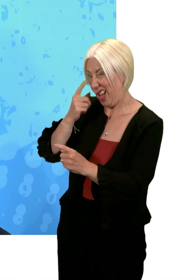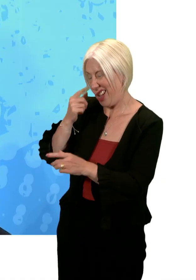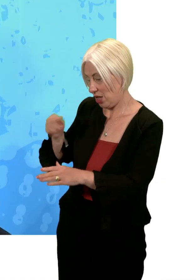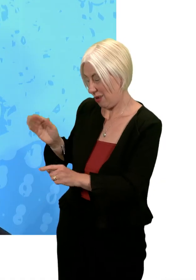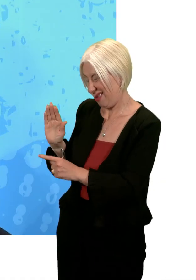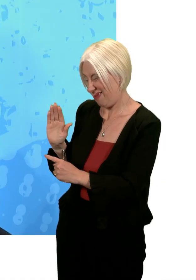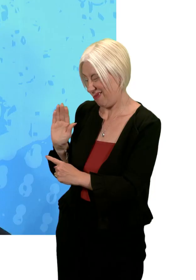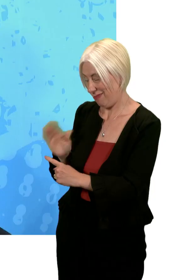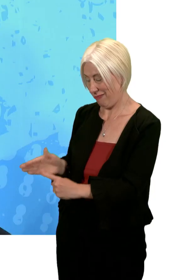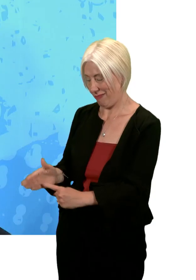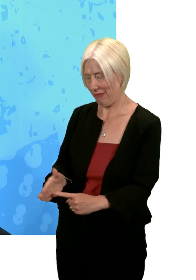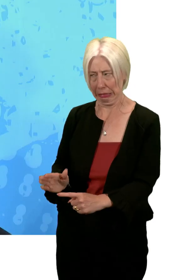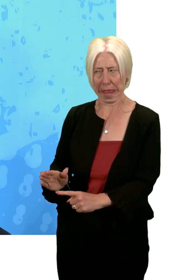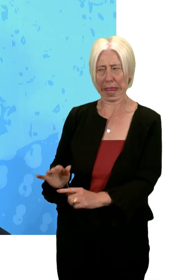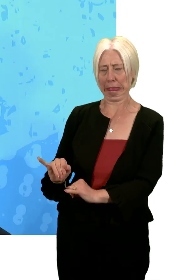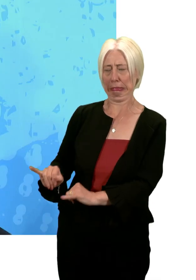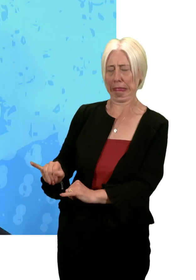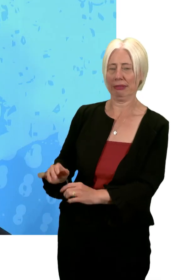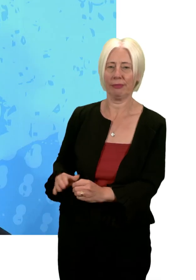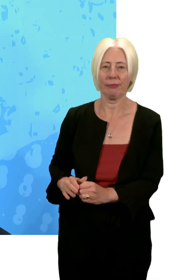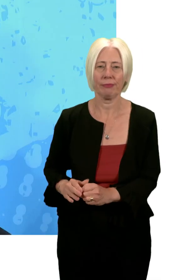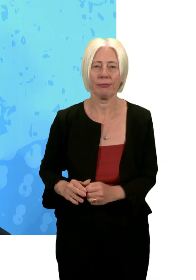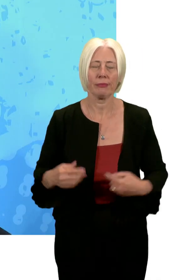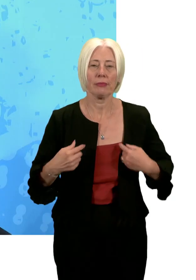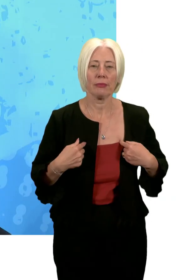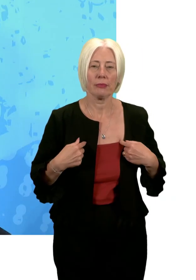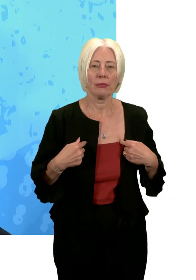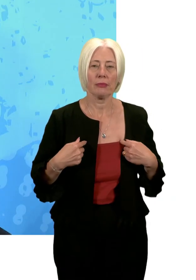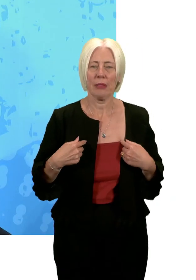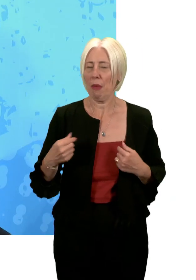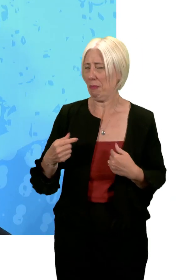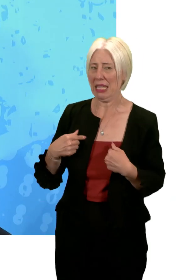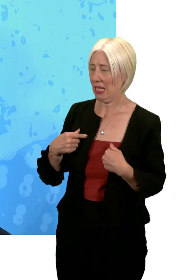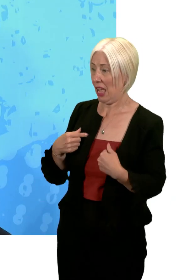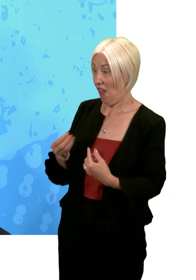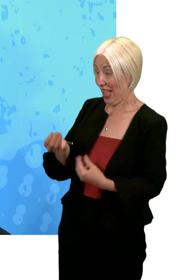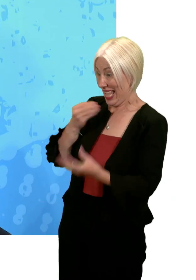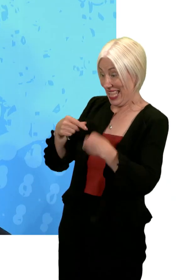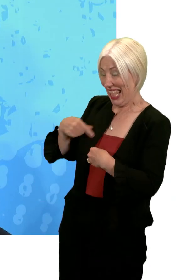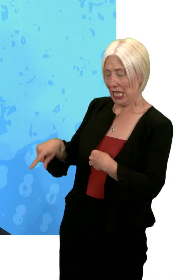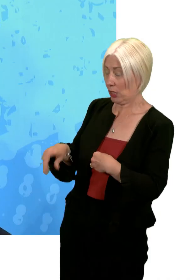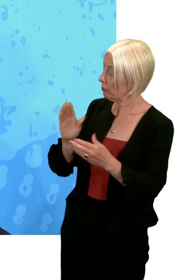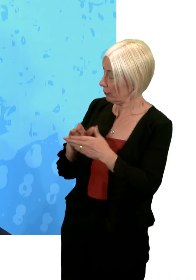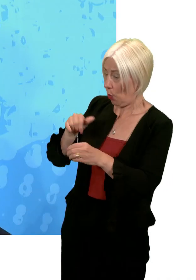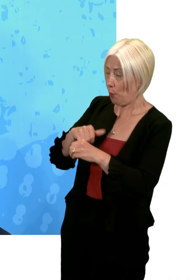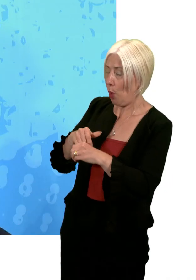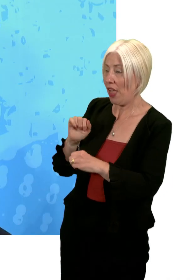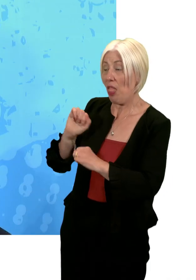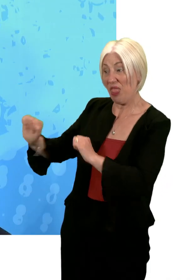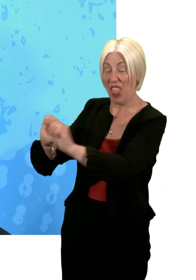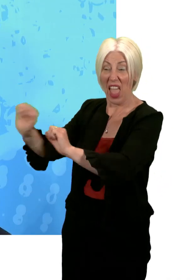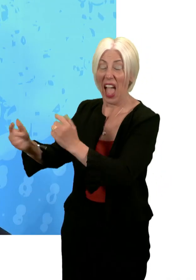have we physically can't take that food without getting poisoned. You need to build up a